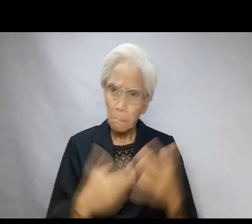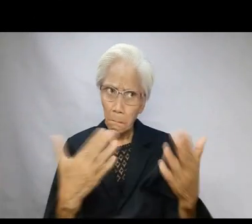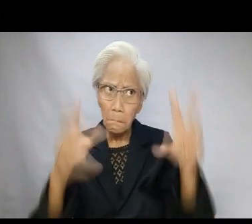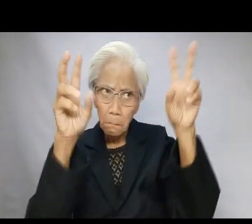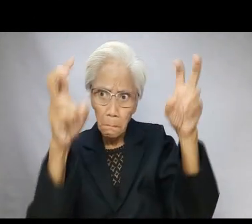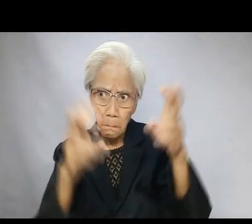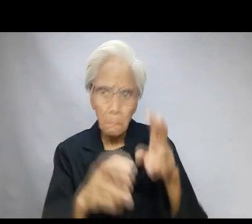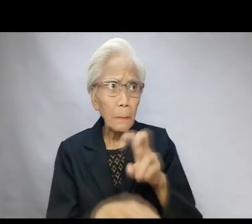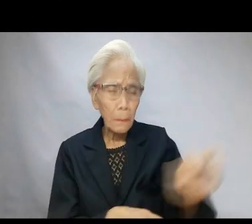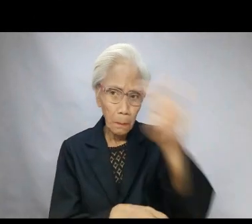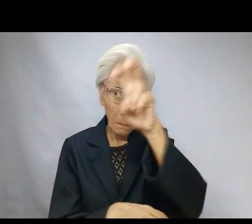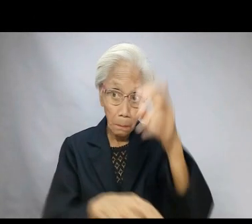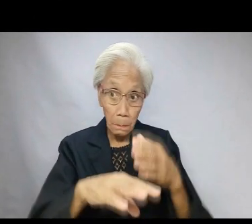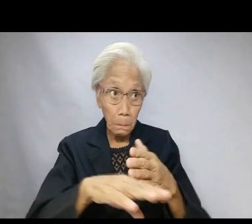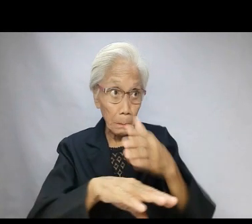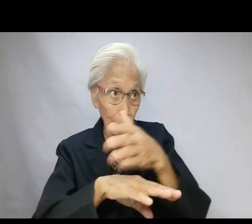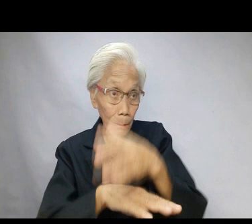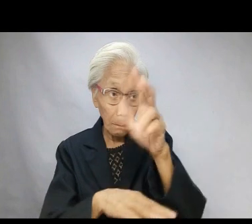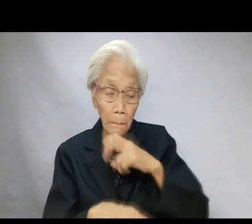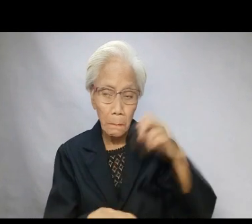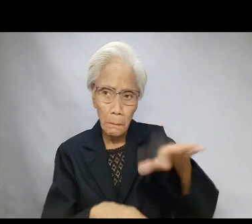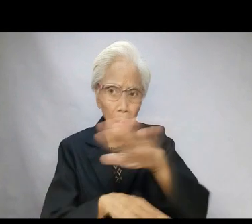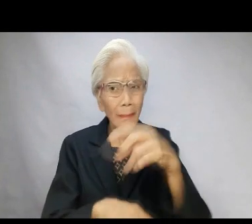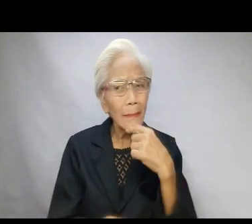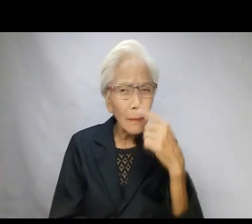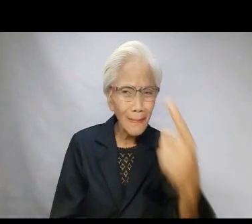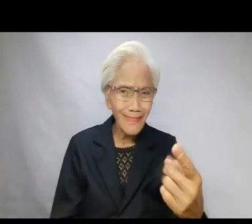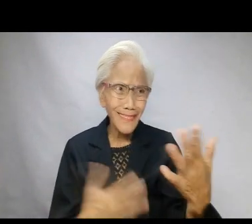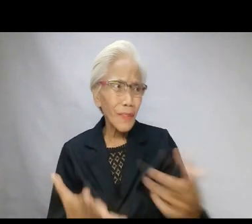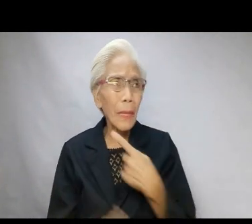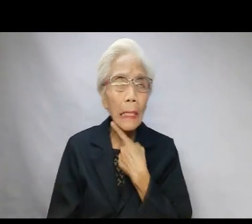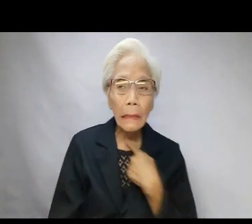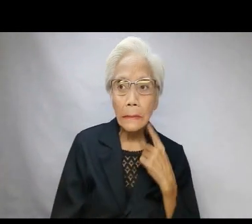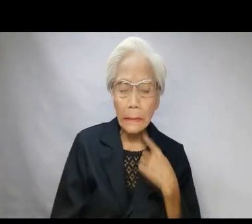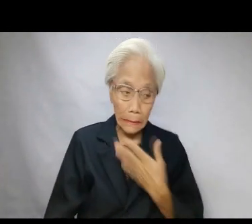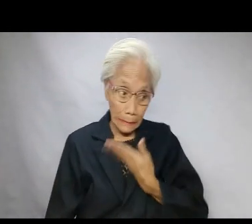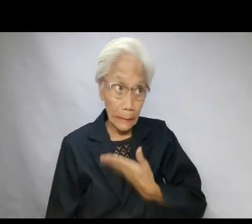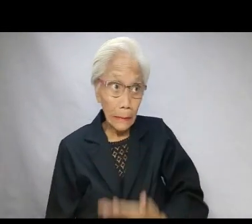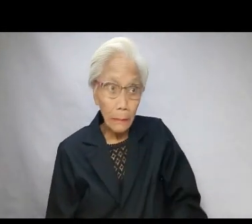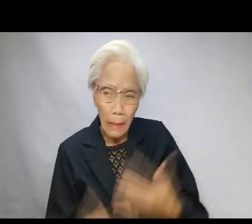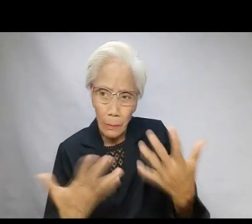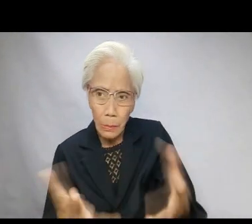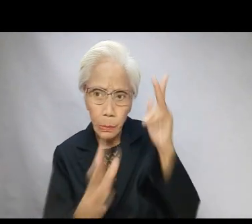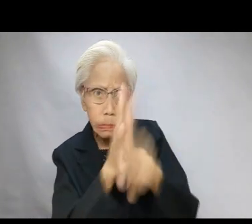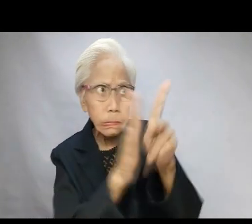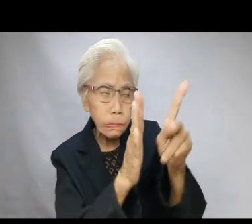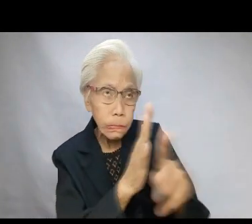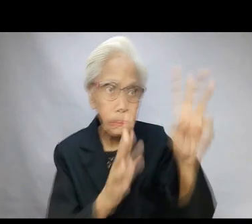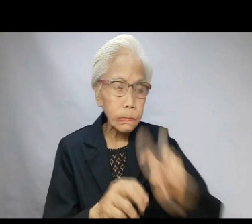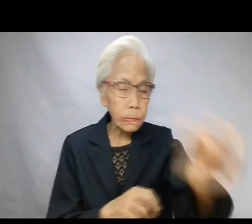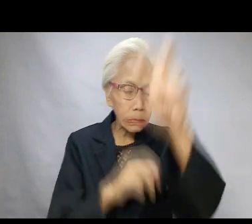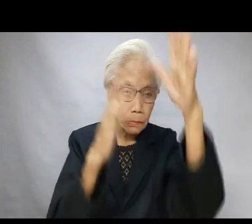A Journey Across the Desert. He says that dehydration, not starvation, kills wanderers in the